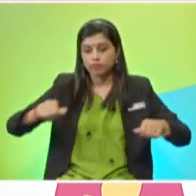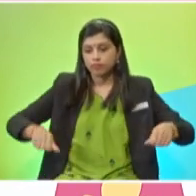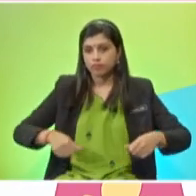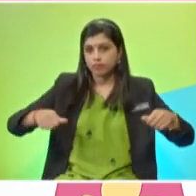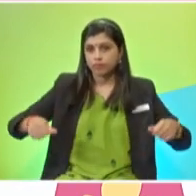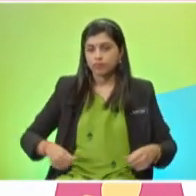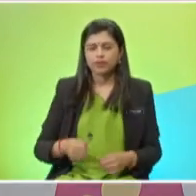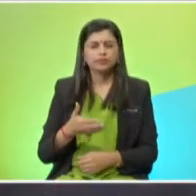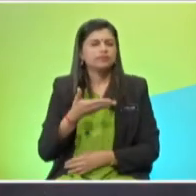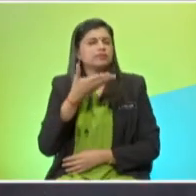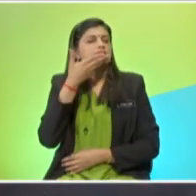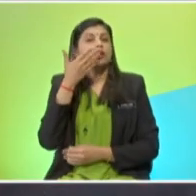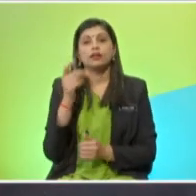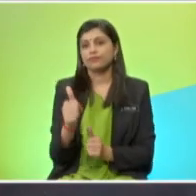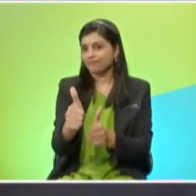food.